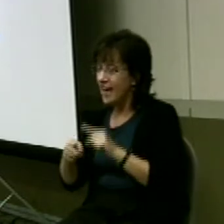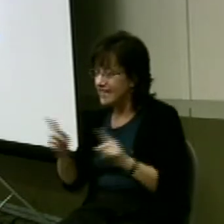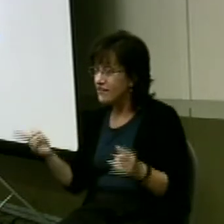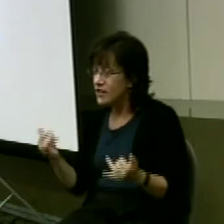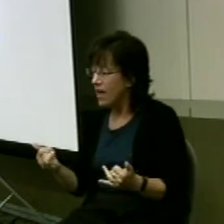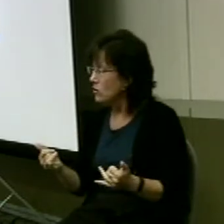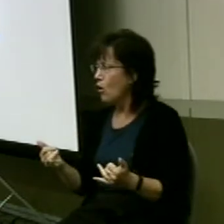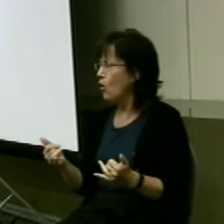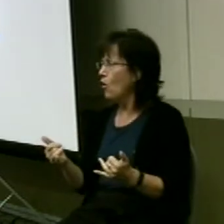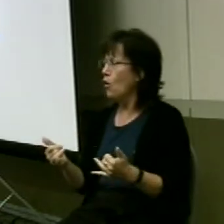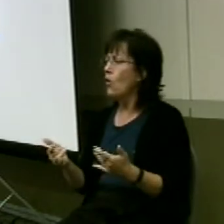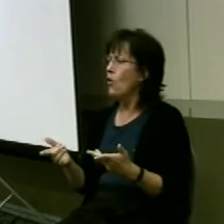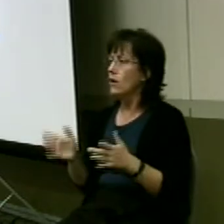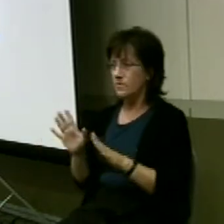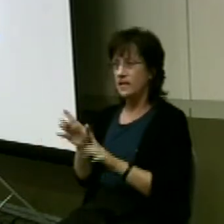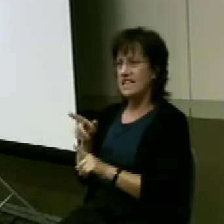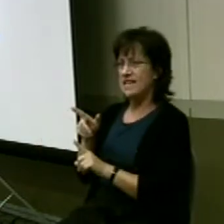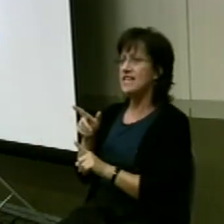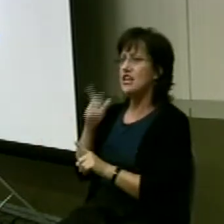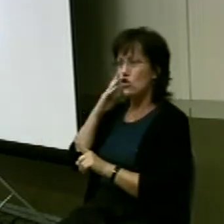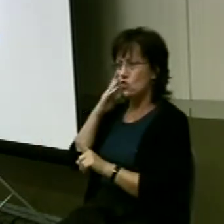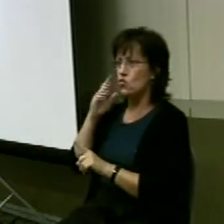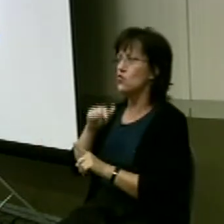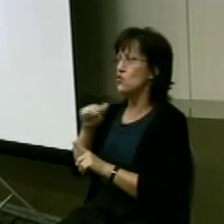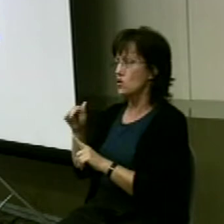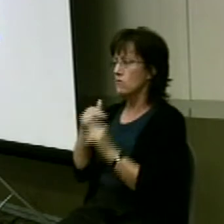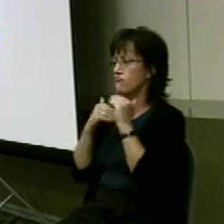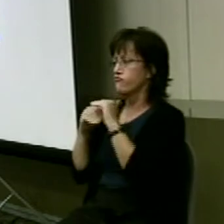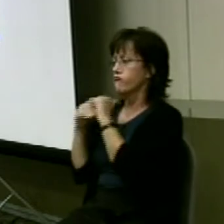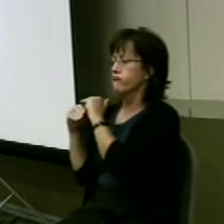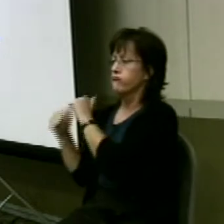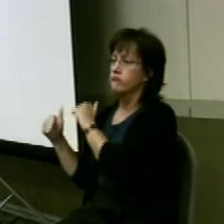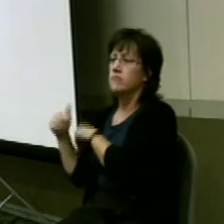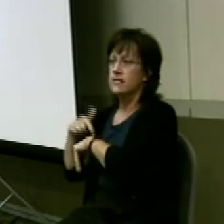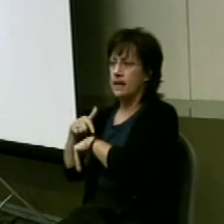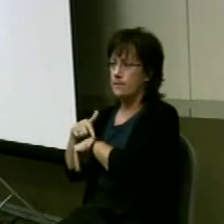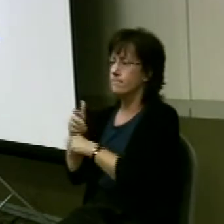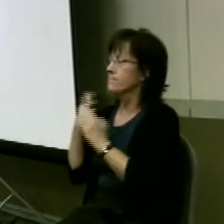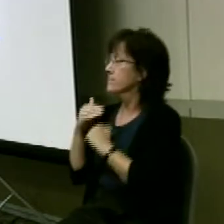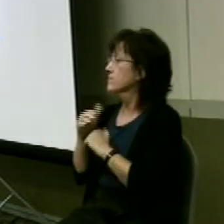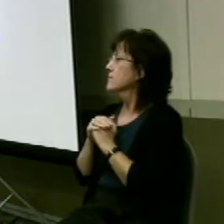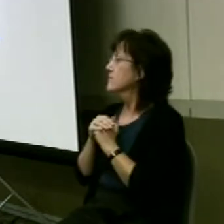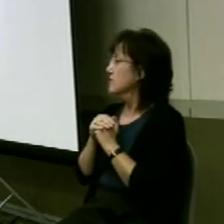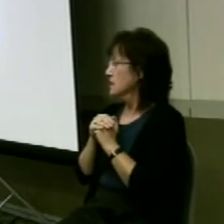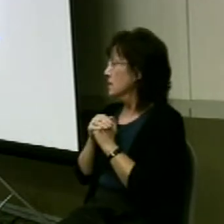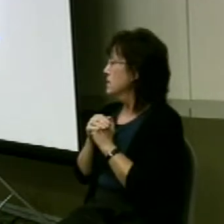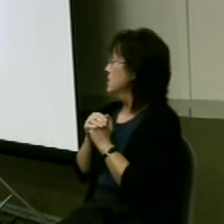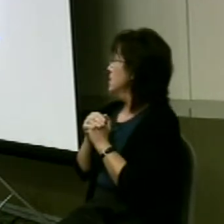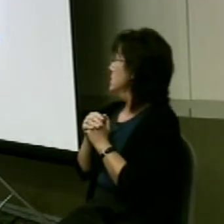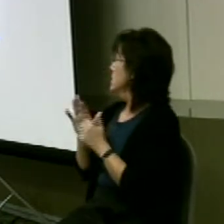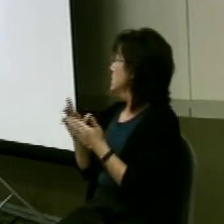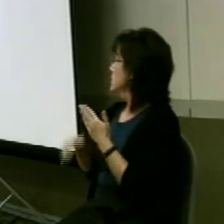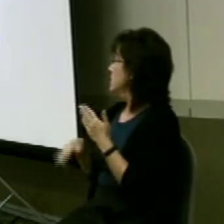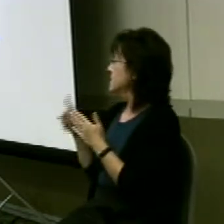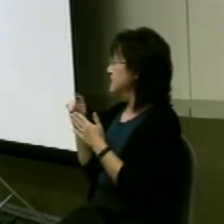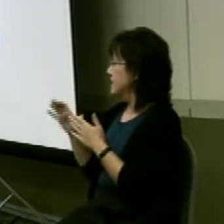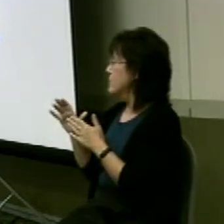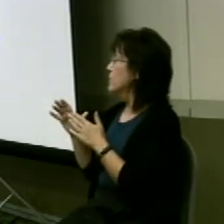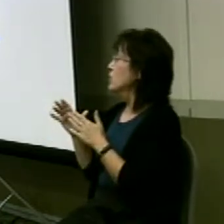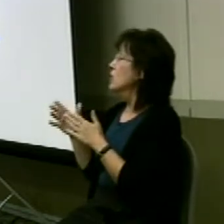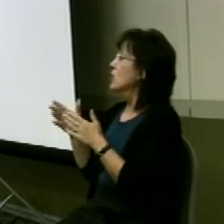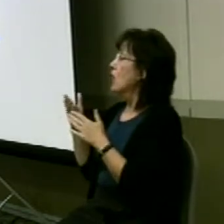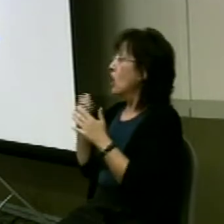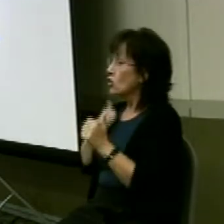it's 7 minutes. You can sign different now. So, but yeah, definitely used a visual timer for him. So the results in December were